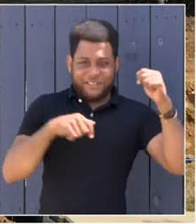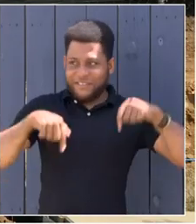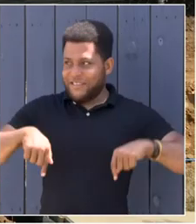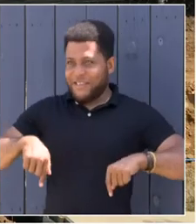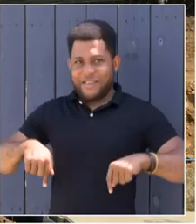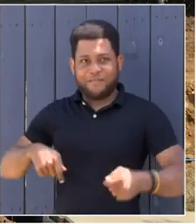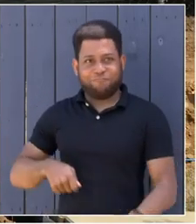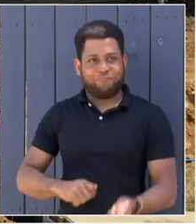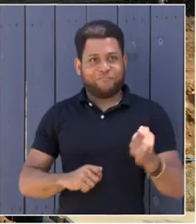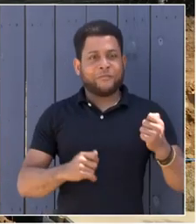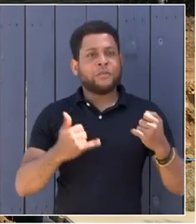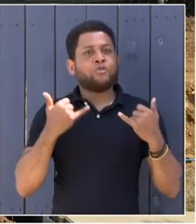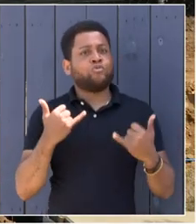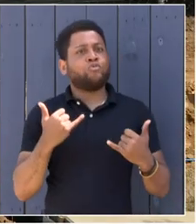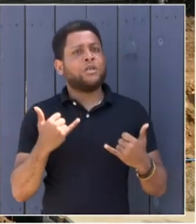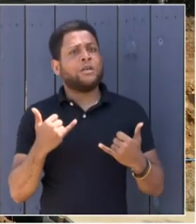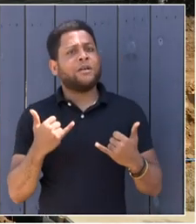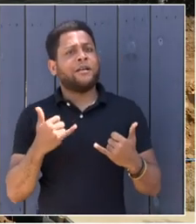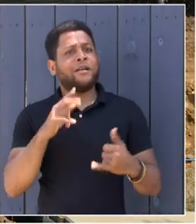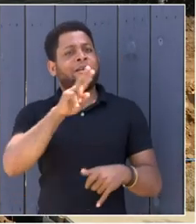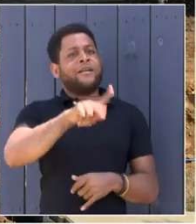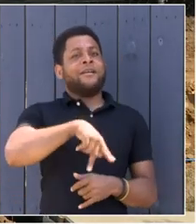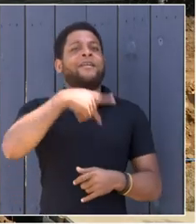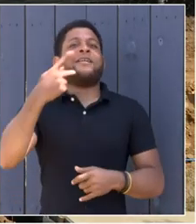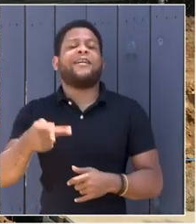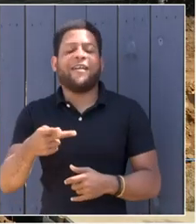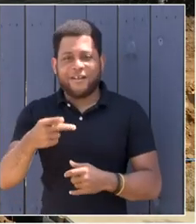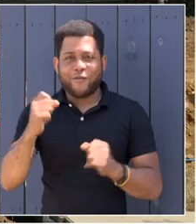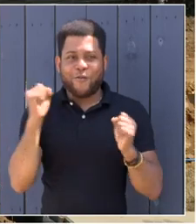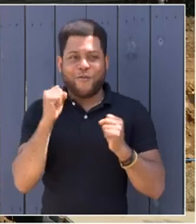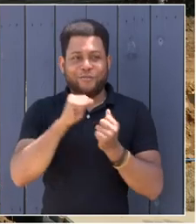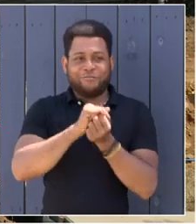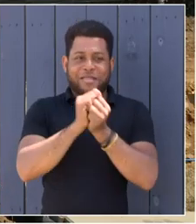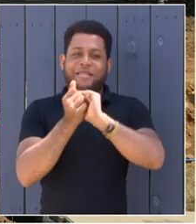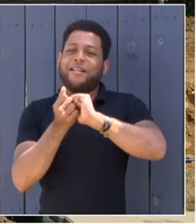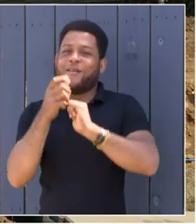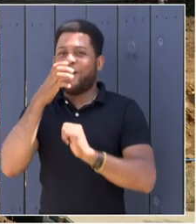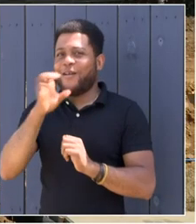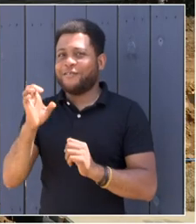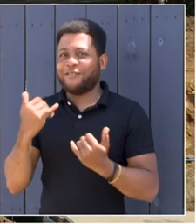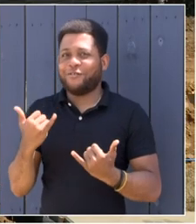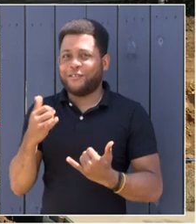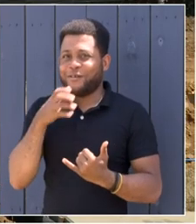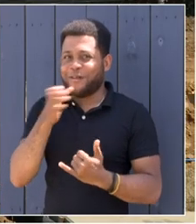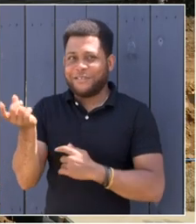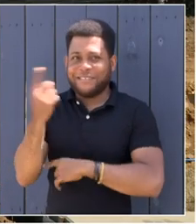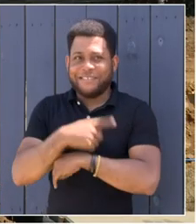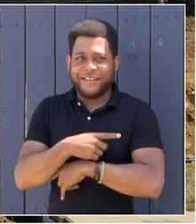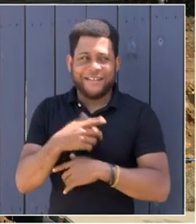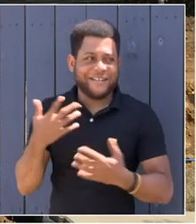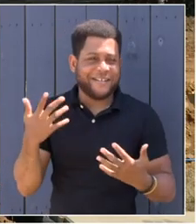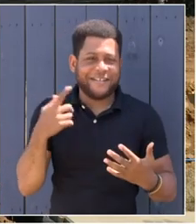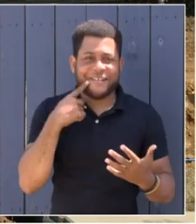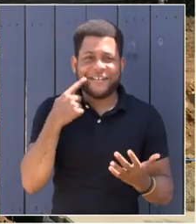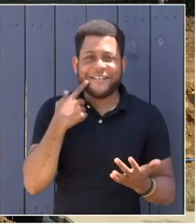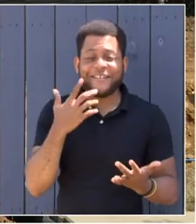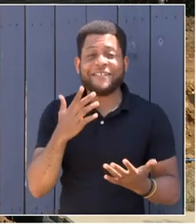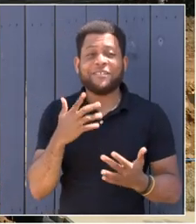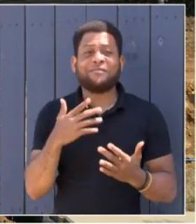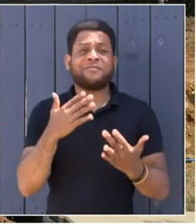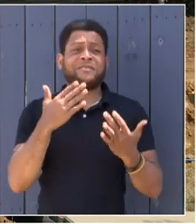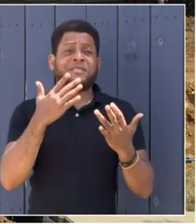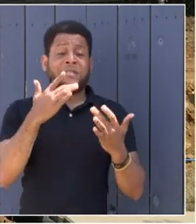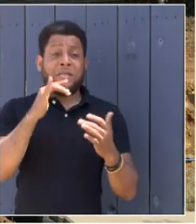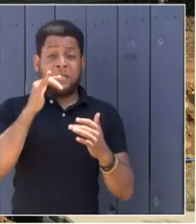we welcome many folks back that were not only here in 2014, but have been here for several momentous occasions. We especially welcome back